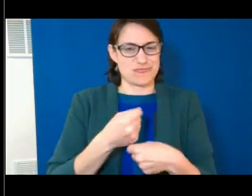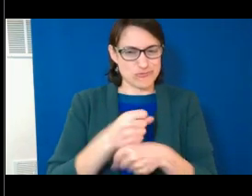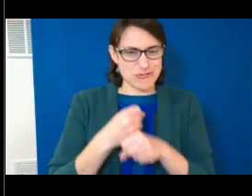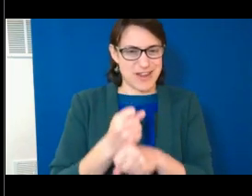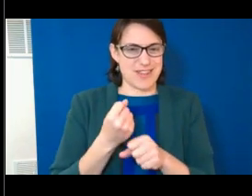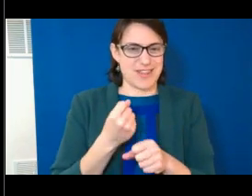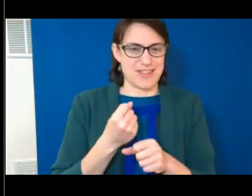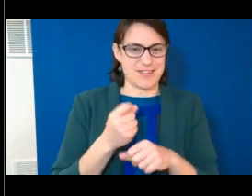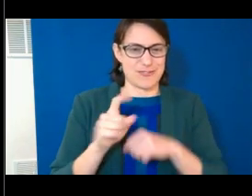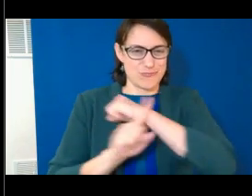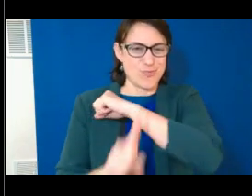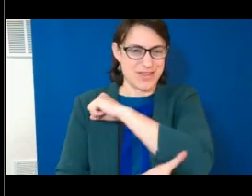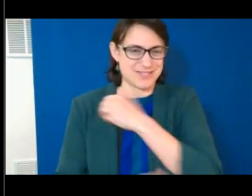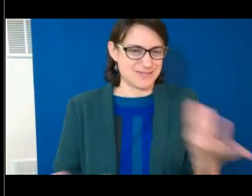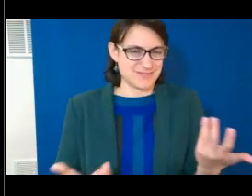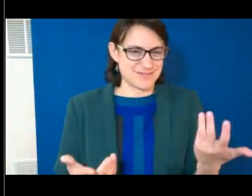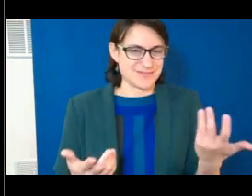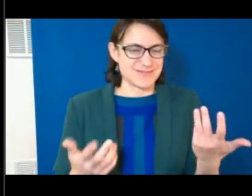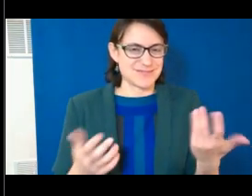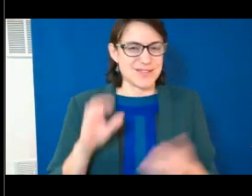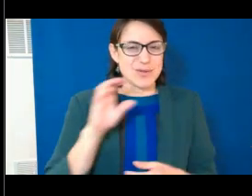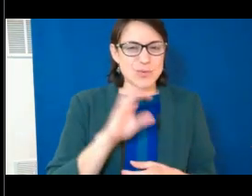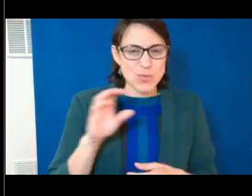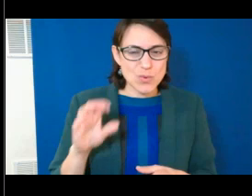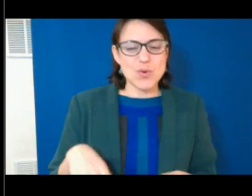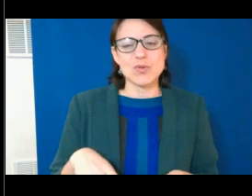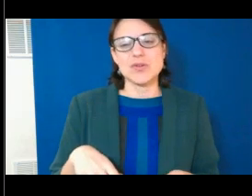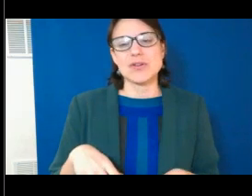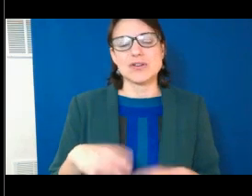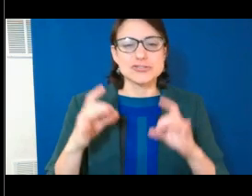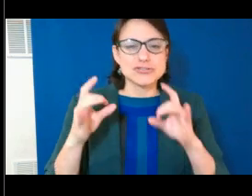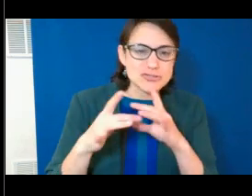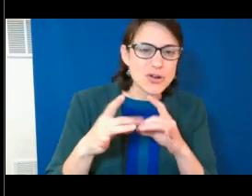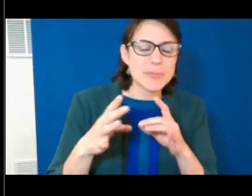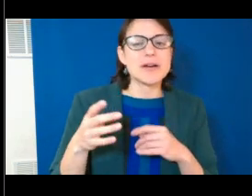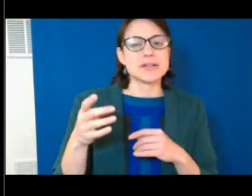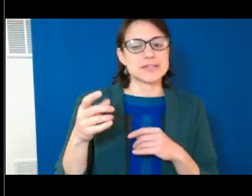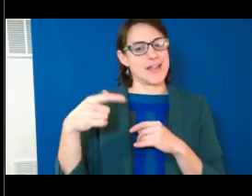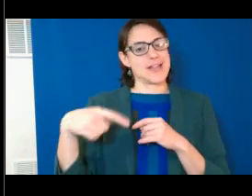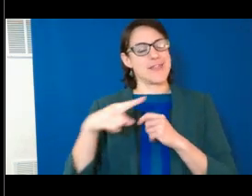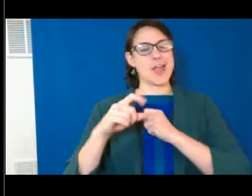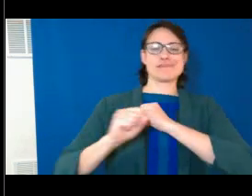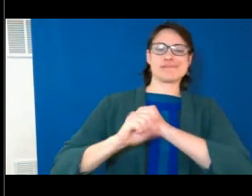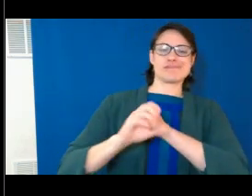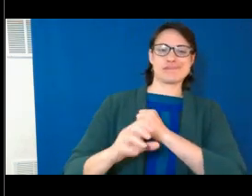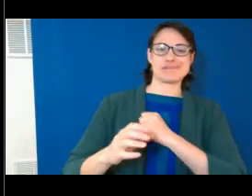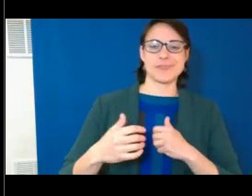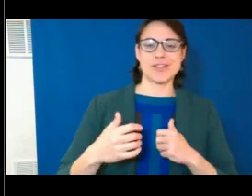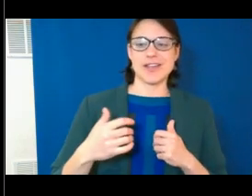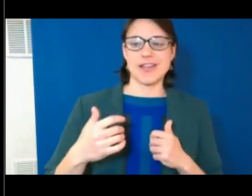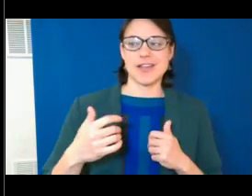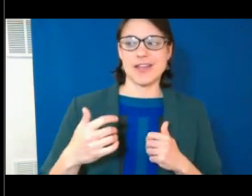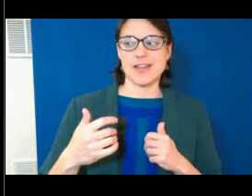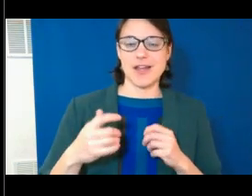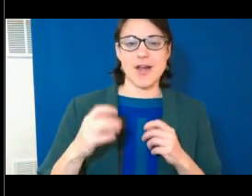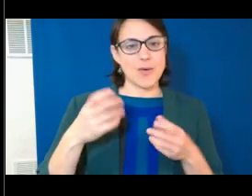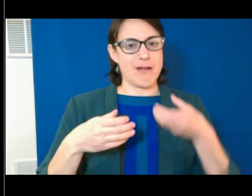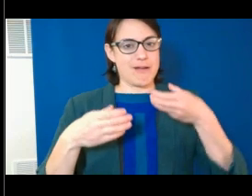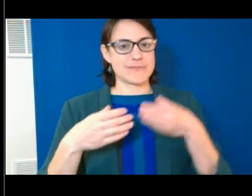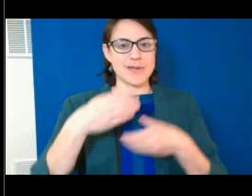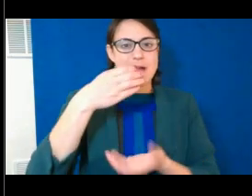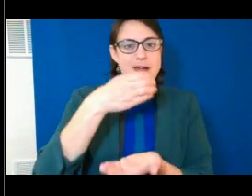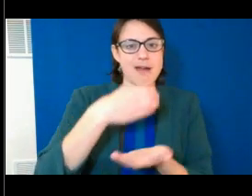they have generated, Coca-Cola, Starbucks, they brand their content so it's identifiable. And so I guess they feel like